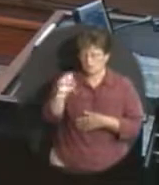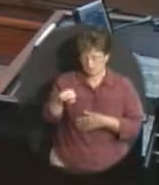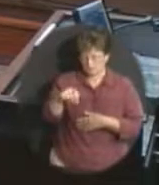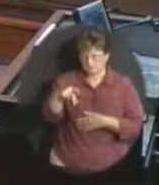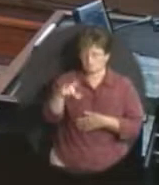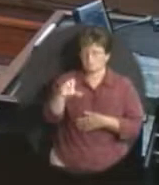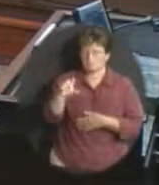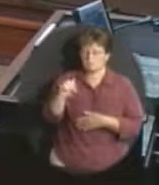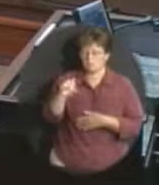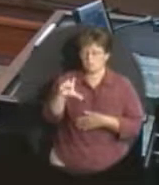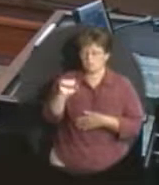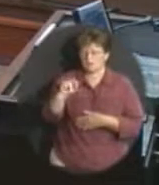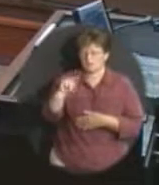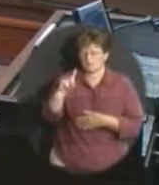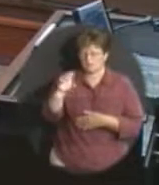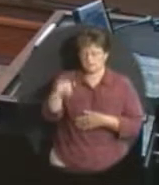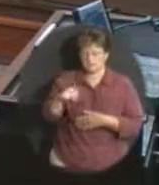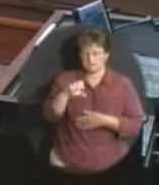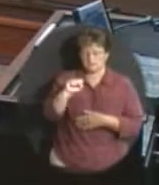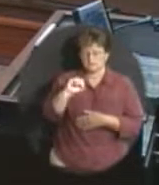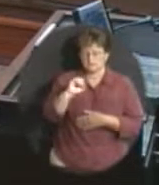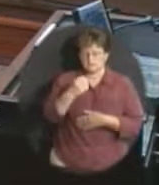Mr. Scheer? Yes.